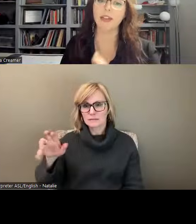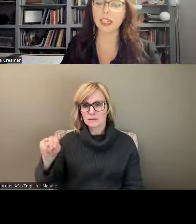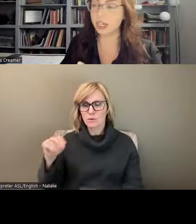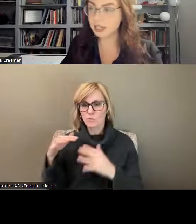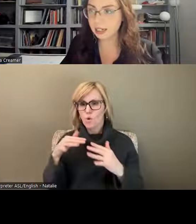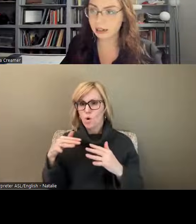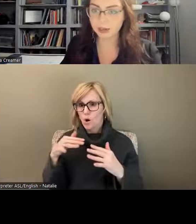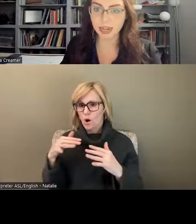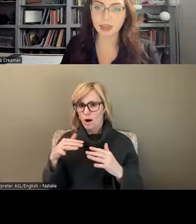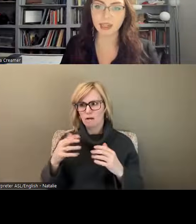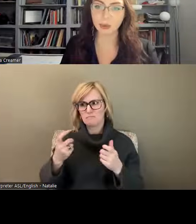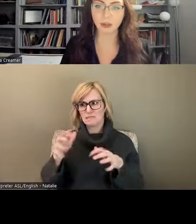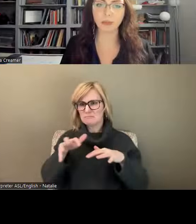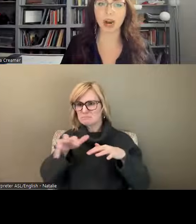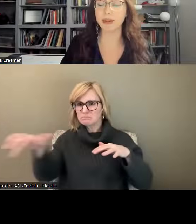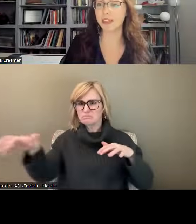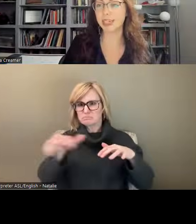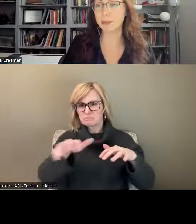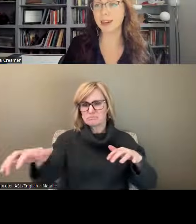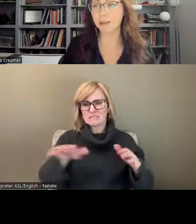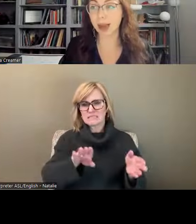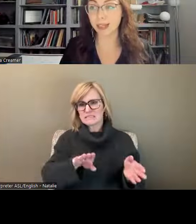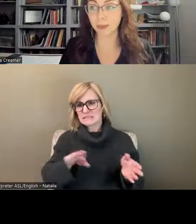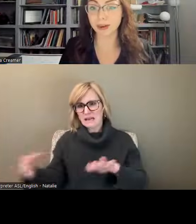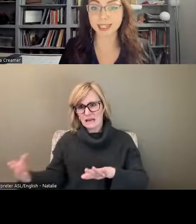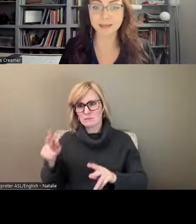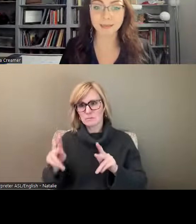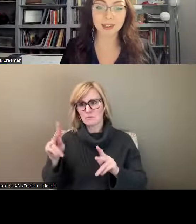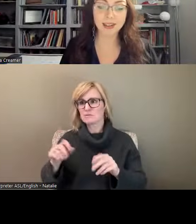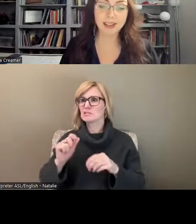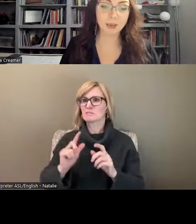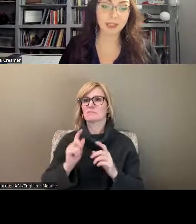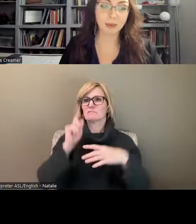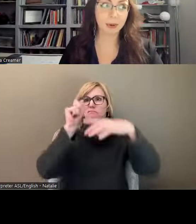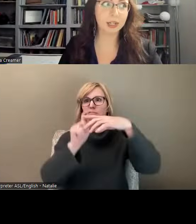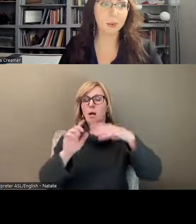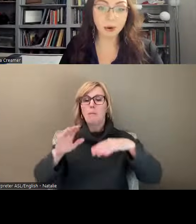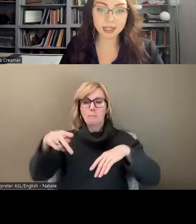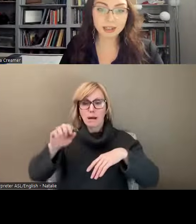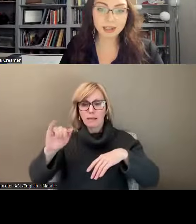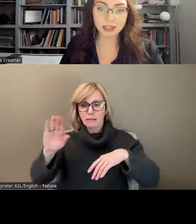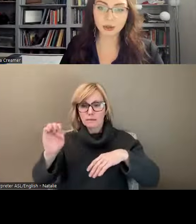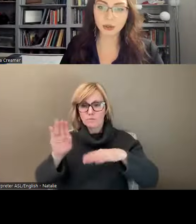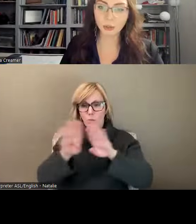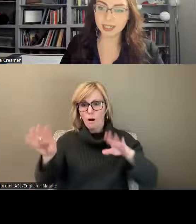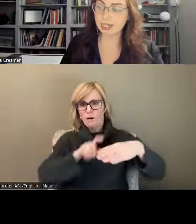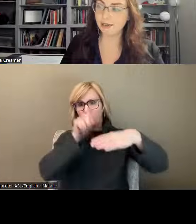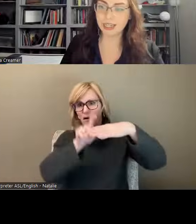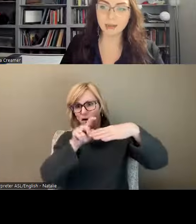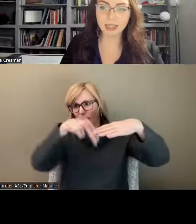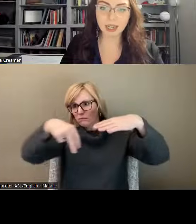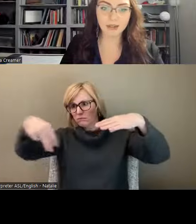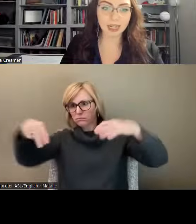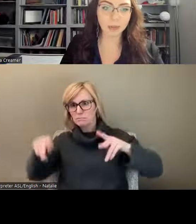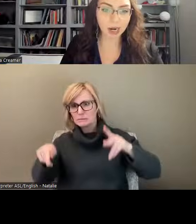with legions of dead and tortured prominently displayed on palace walls. This was, of course, a warning to those who witnessed the